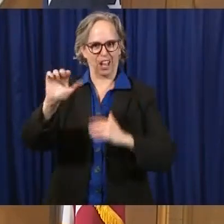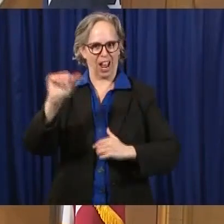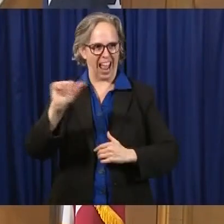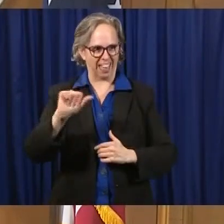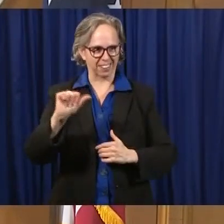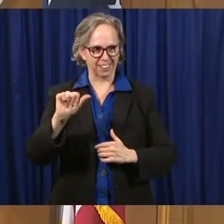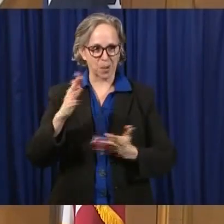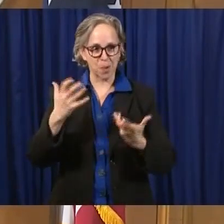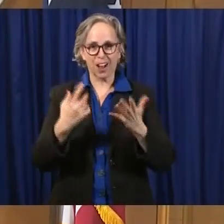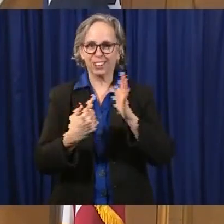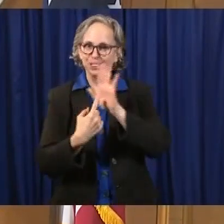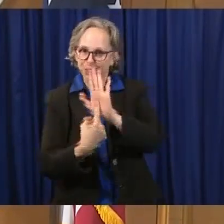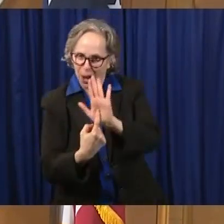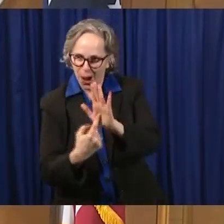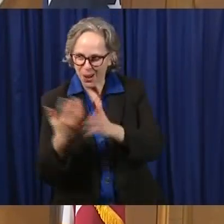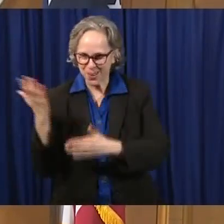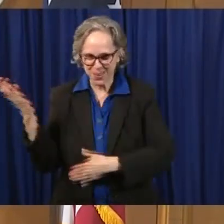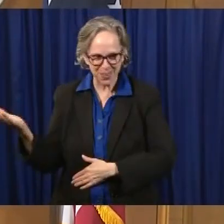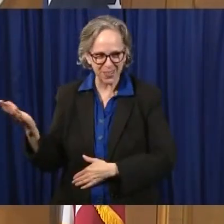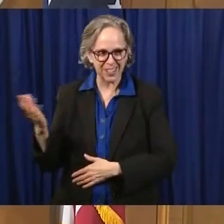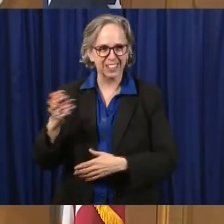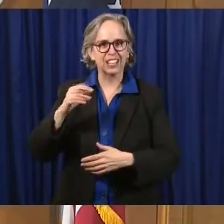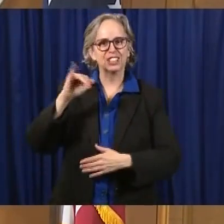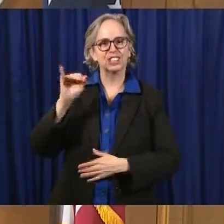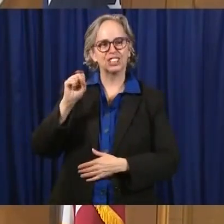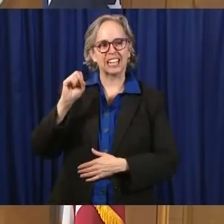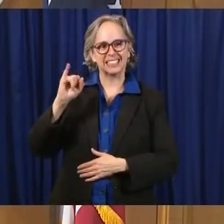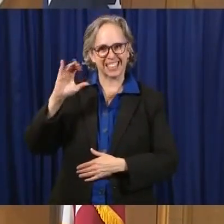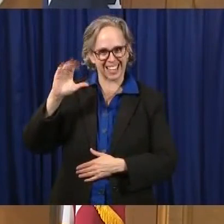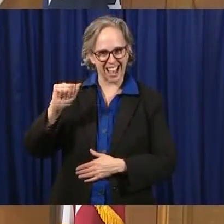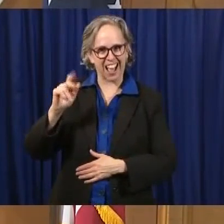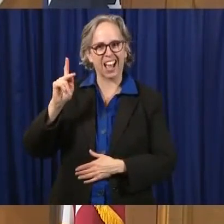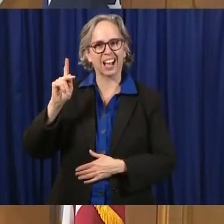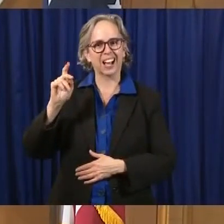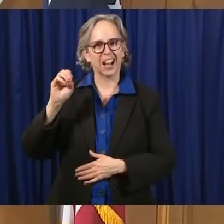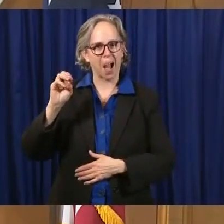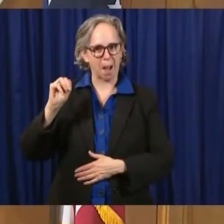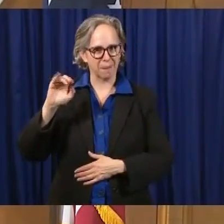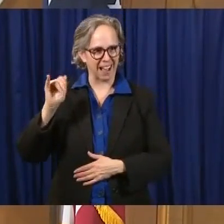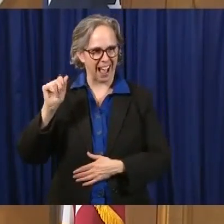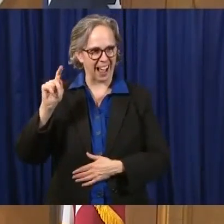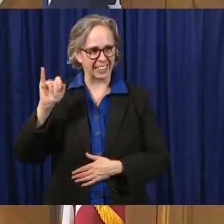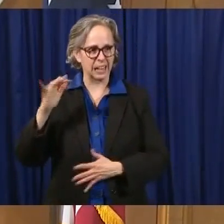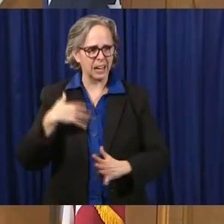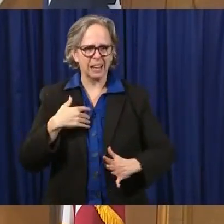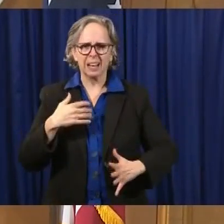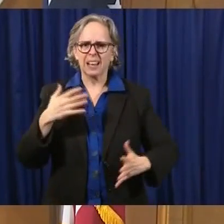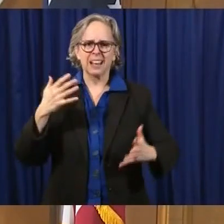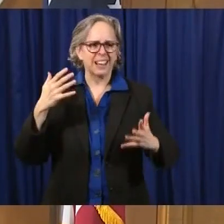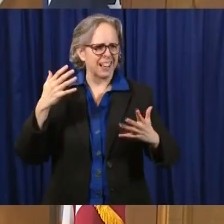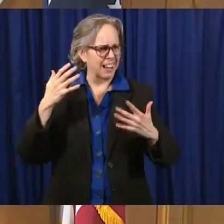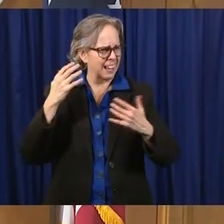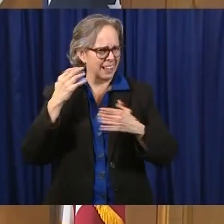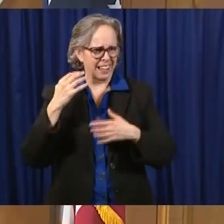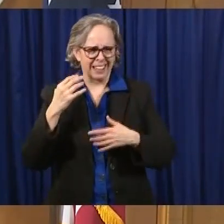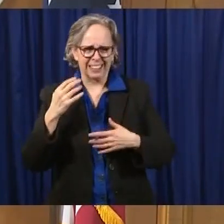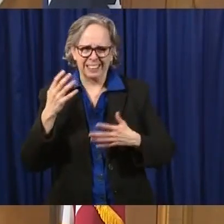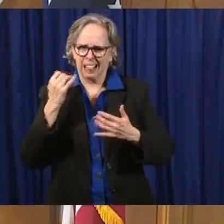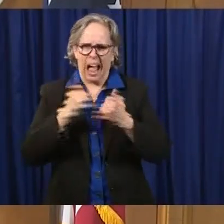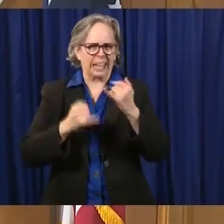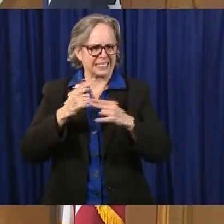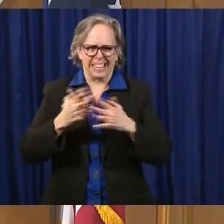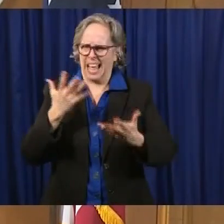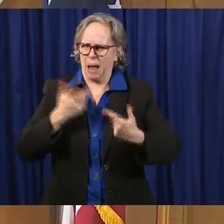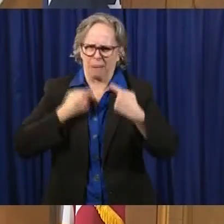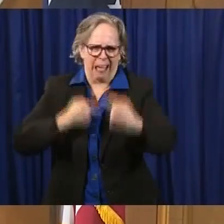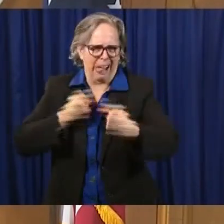with you. This is from Jessica. Jessica, I'm going to butcher your last name, but it's Komjati. So